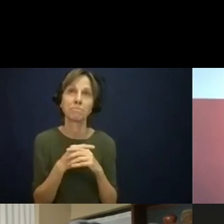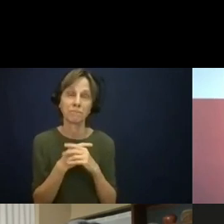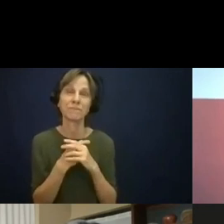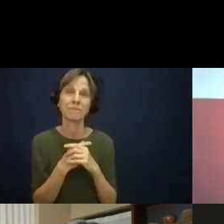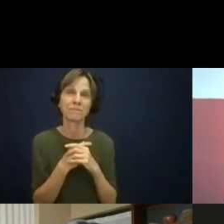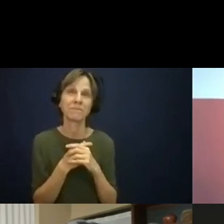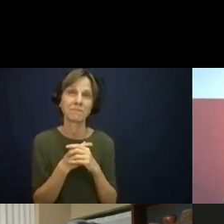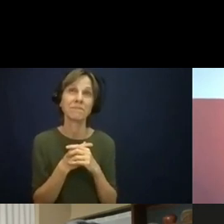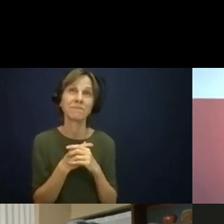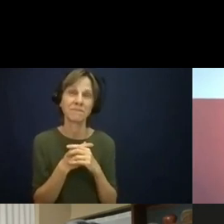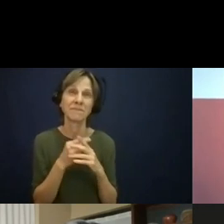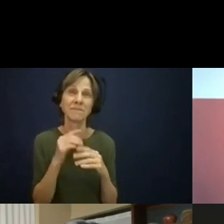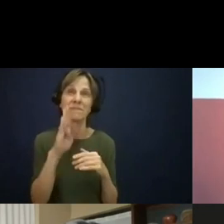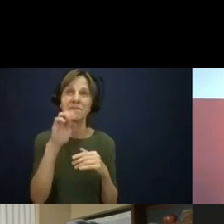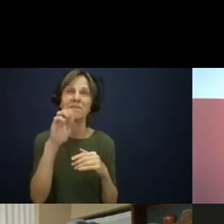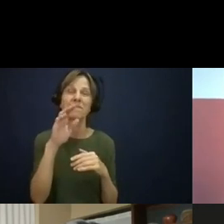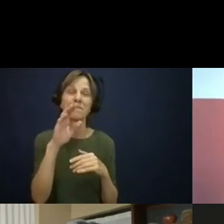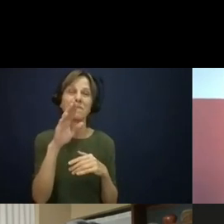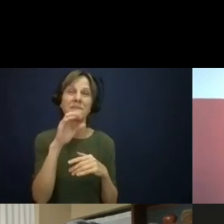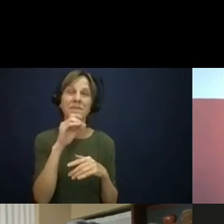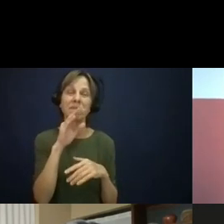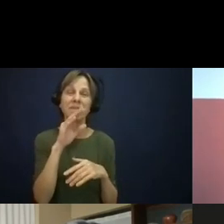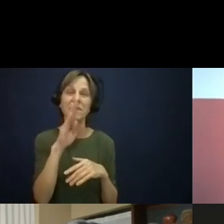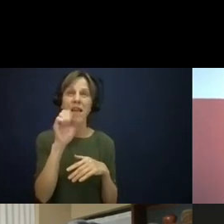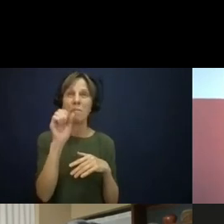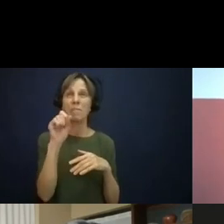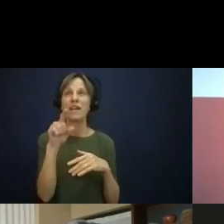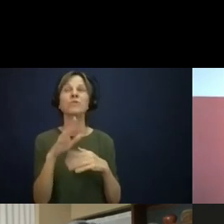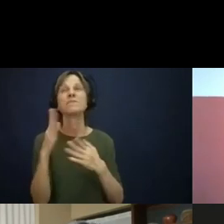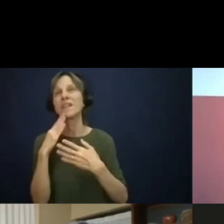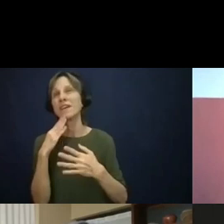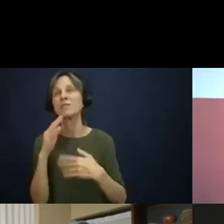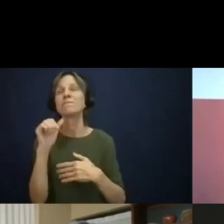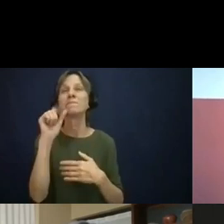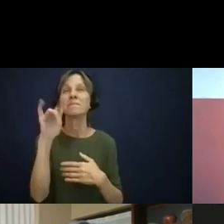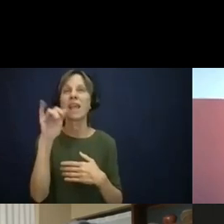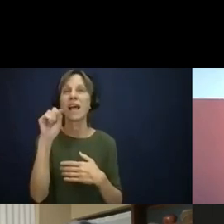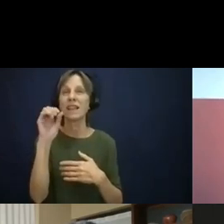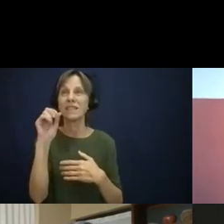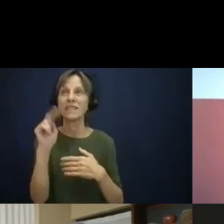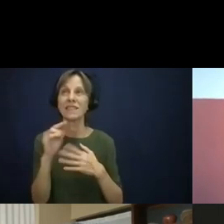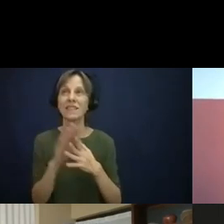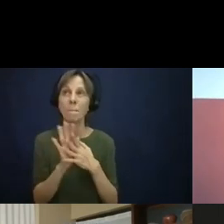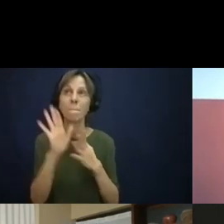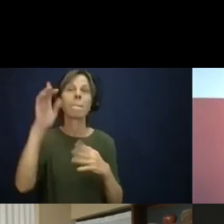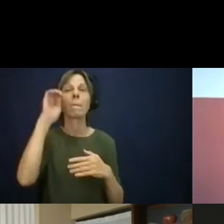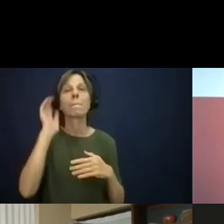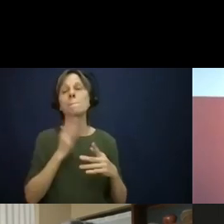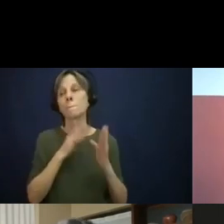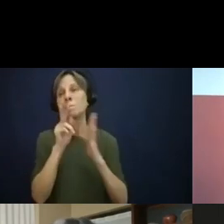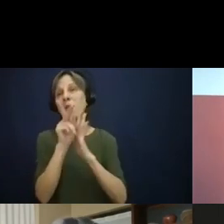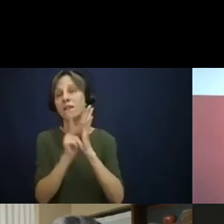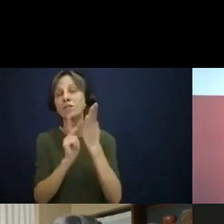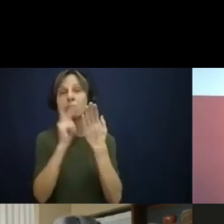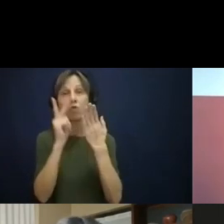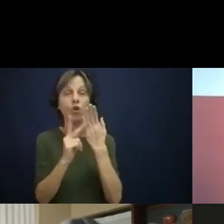Bless you. Thank you. Thank you. Alison. I think our policies and programs will be more